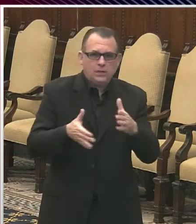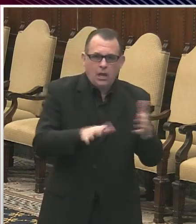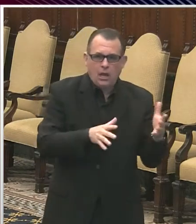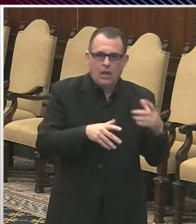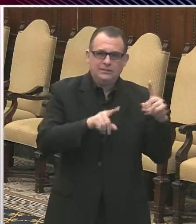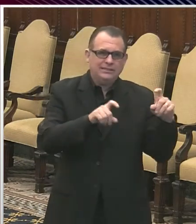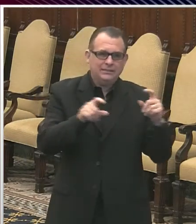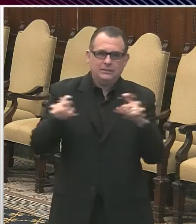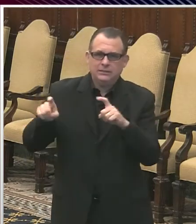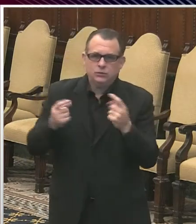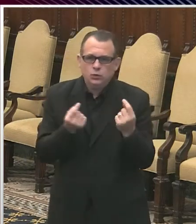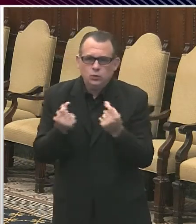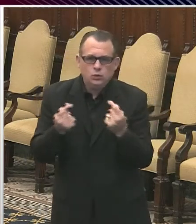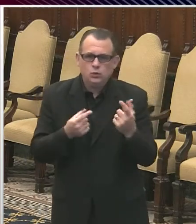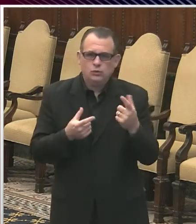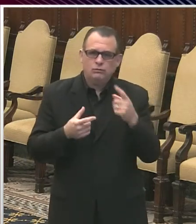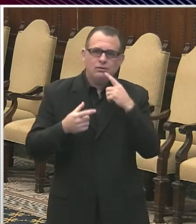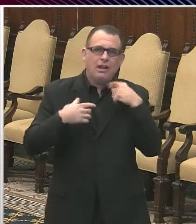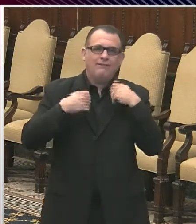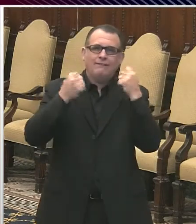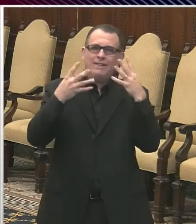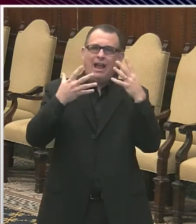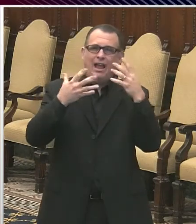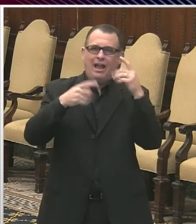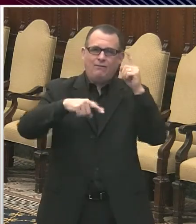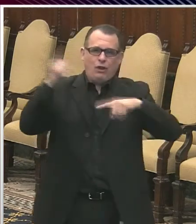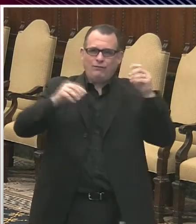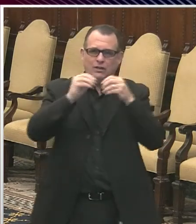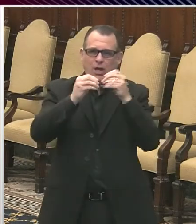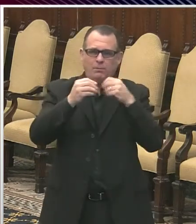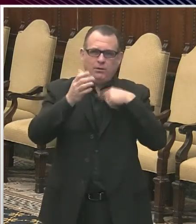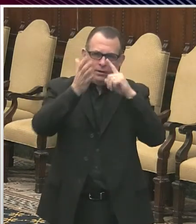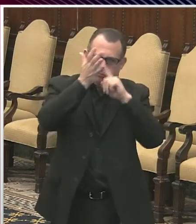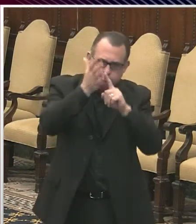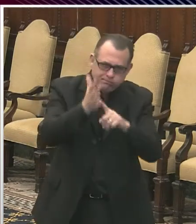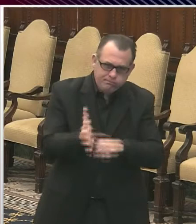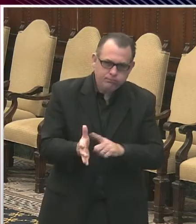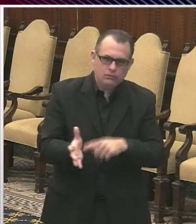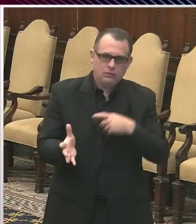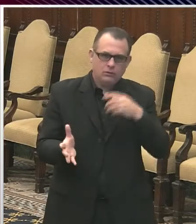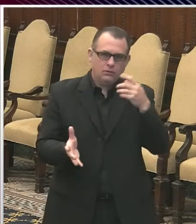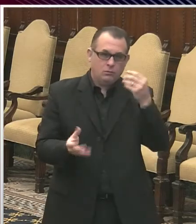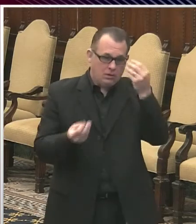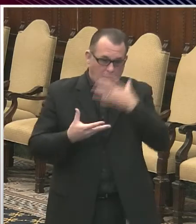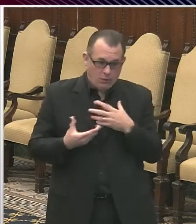we're looking at a variety of metrics that says that we would be safe to go to the next step of opening.